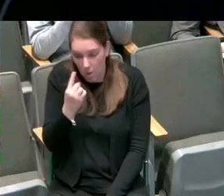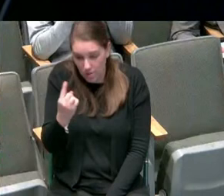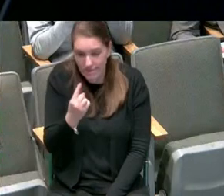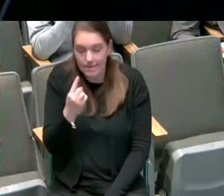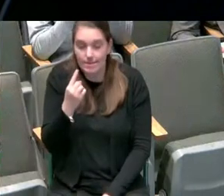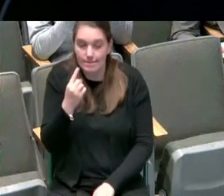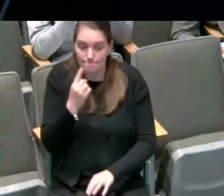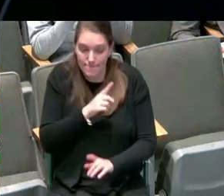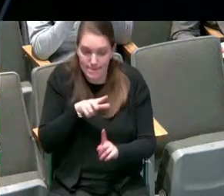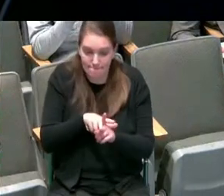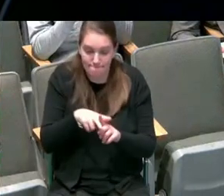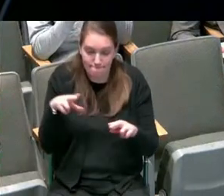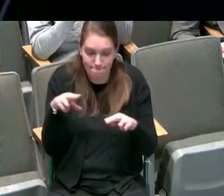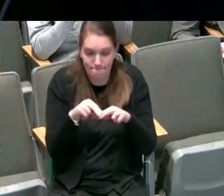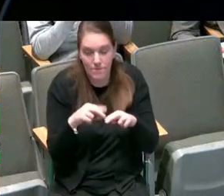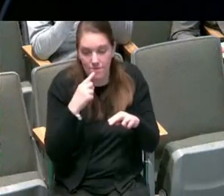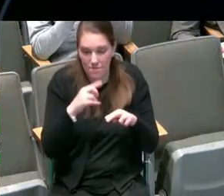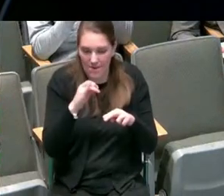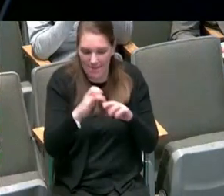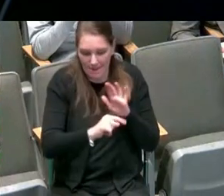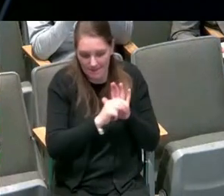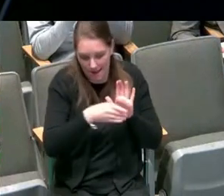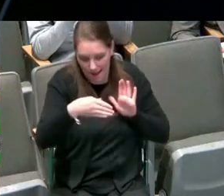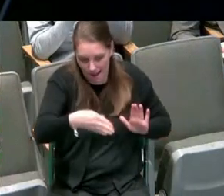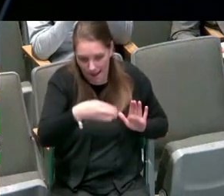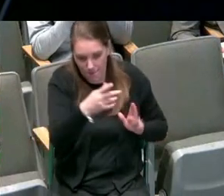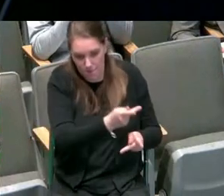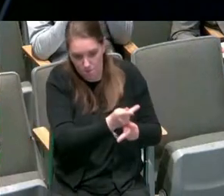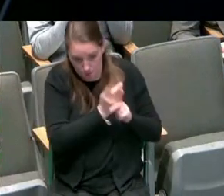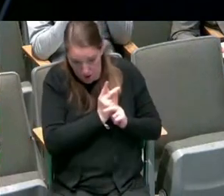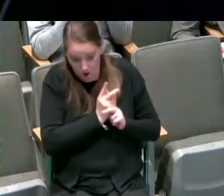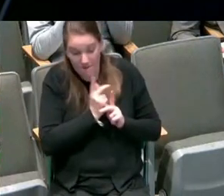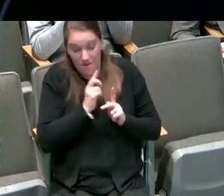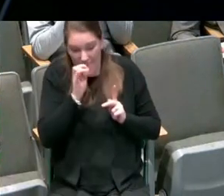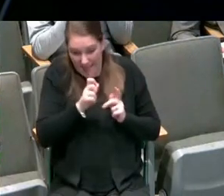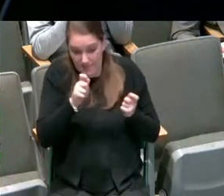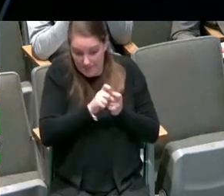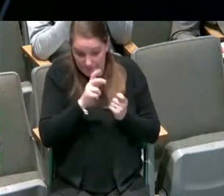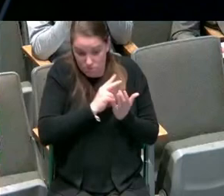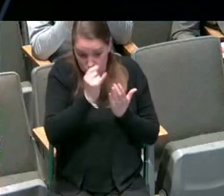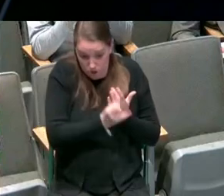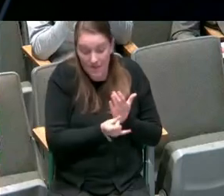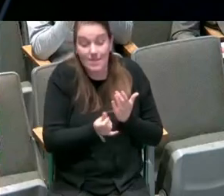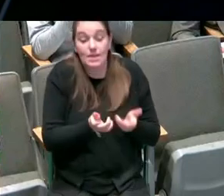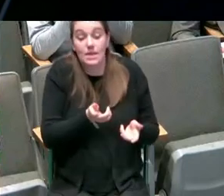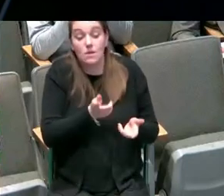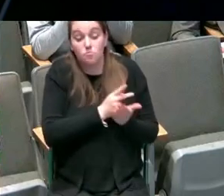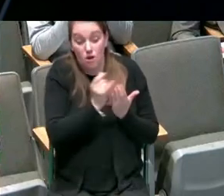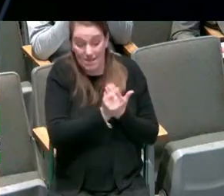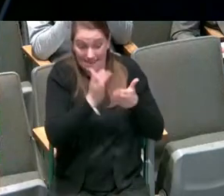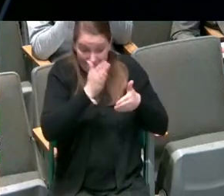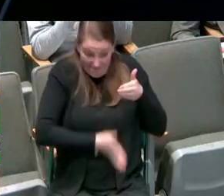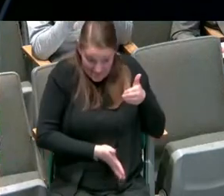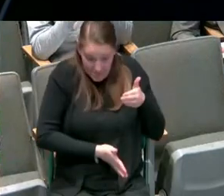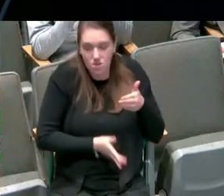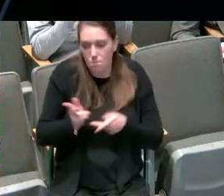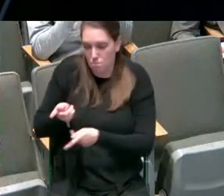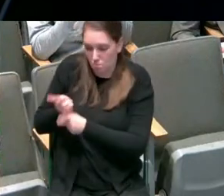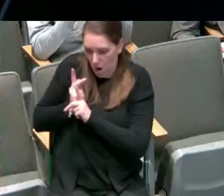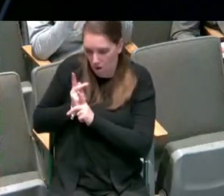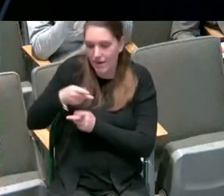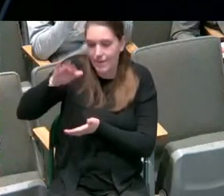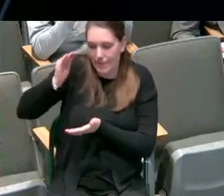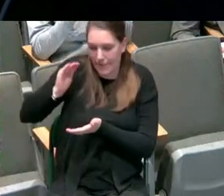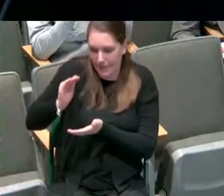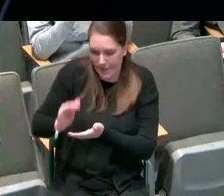for that specific borrowing and then when that project is paid for that borrowing tapers off and is no longer in